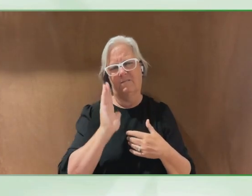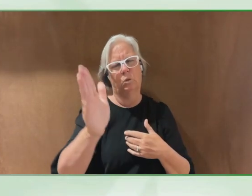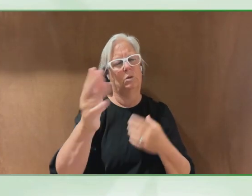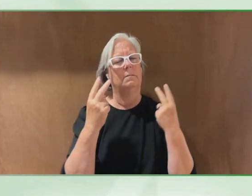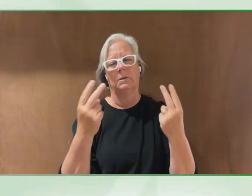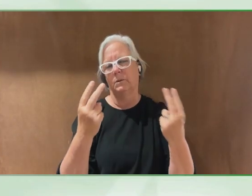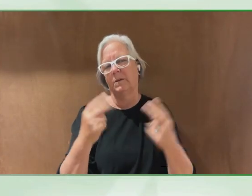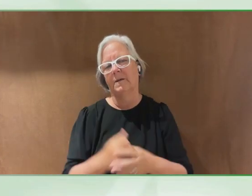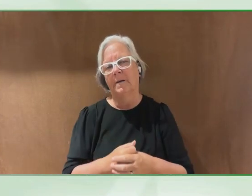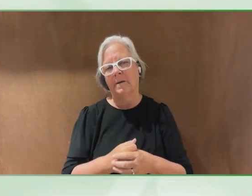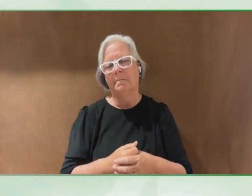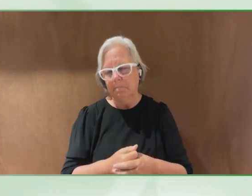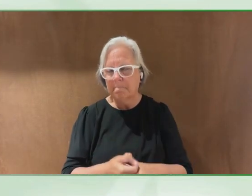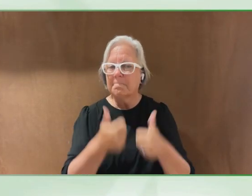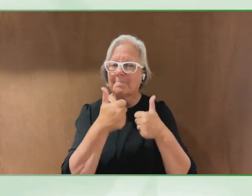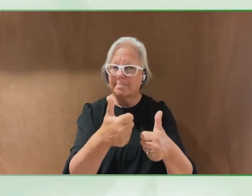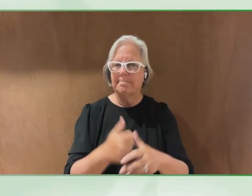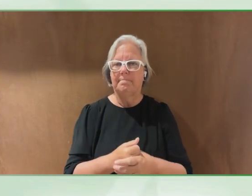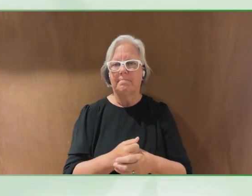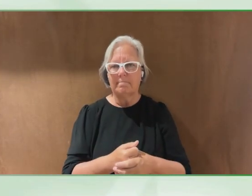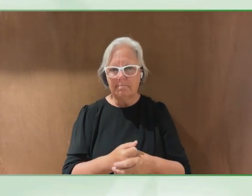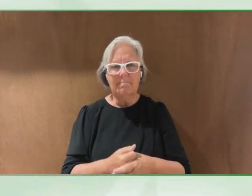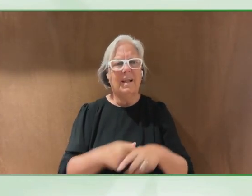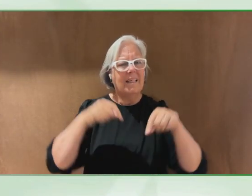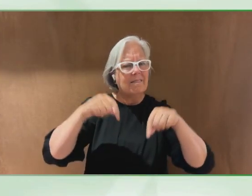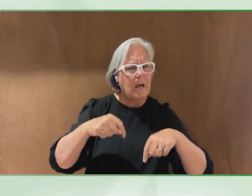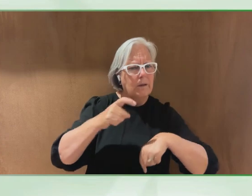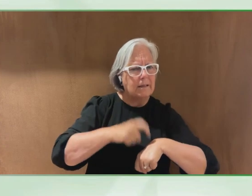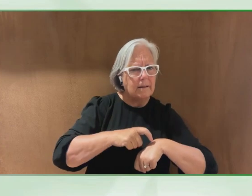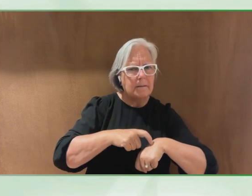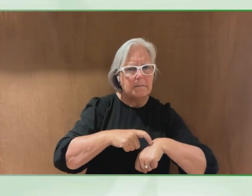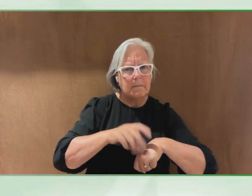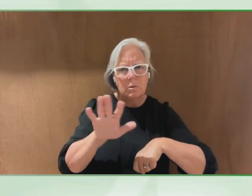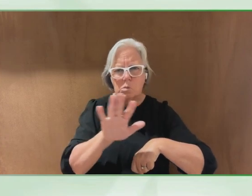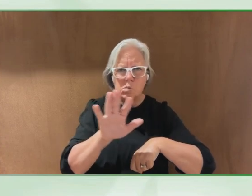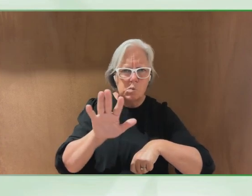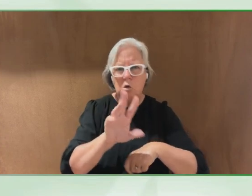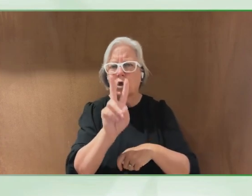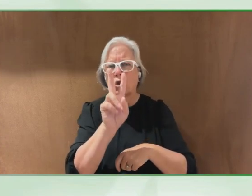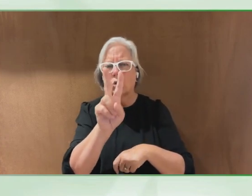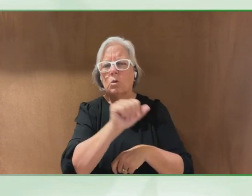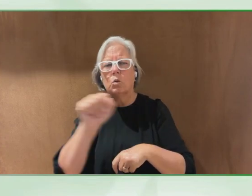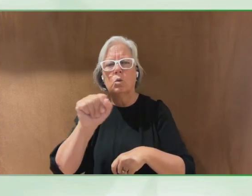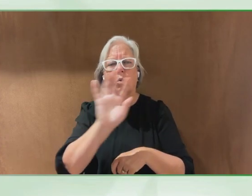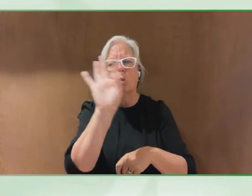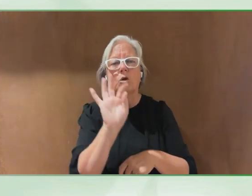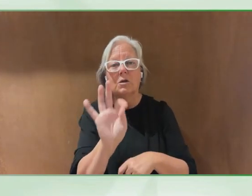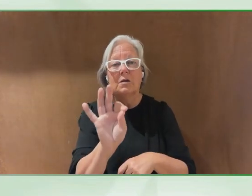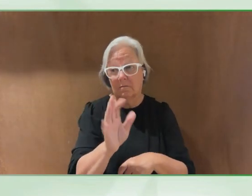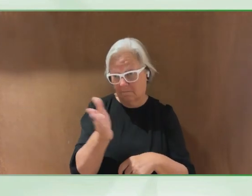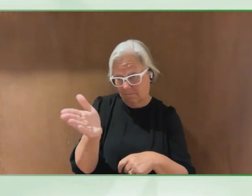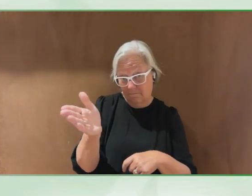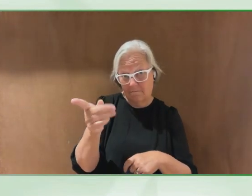Okay, so we have time for, two quick questions, okay? Okay, first lady in first row,